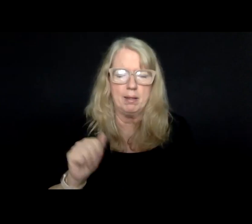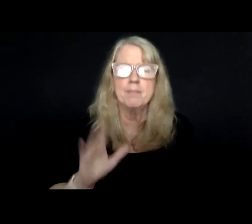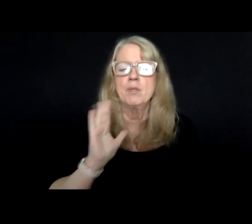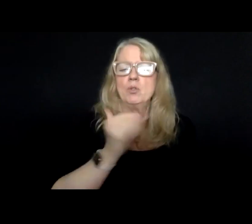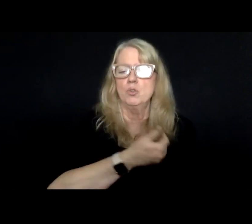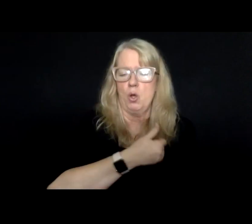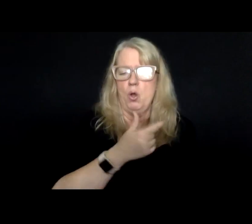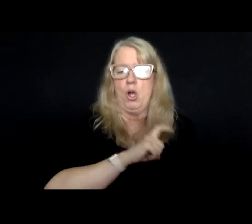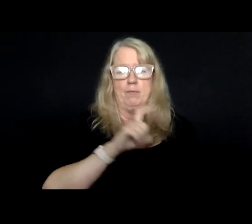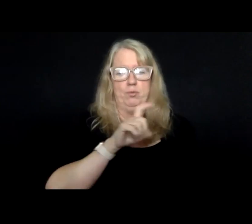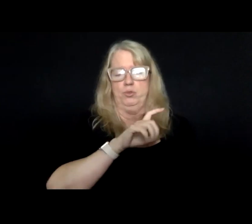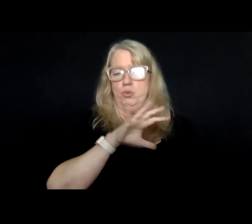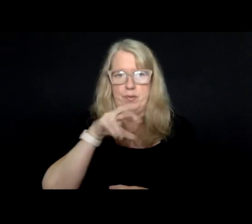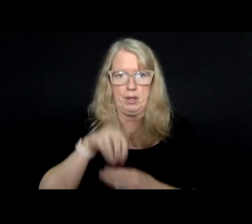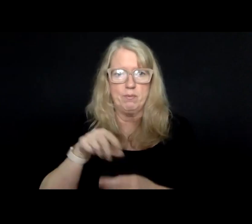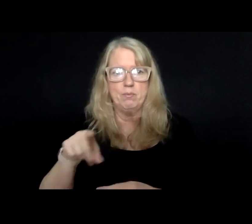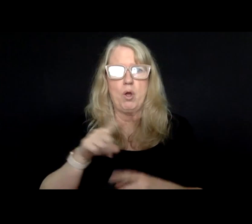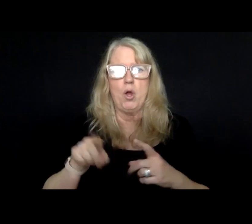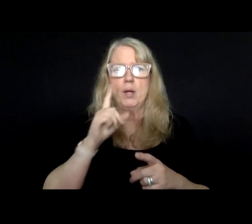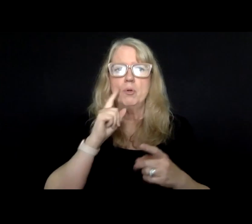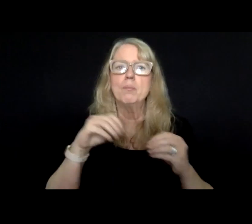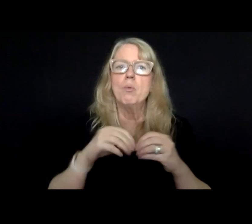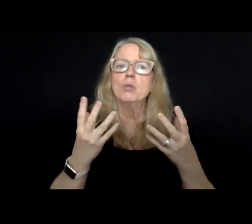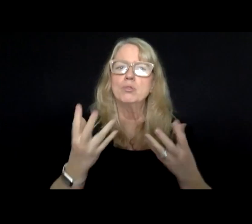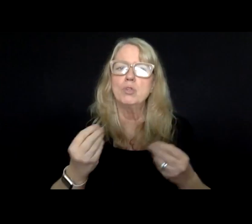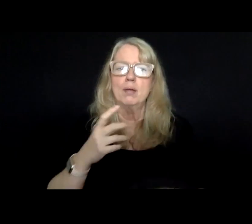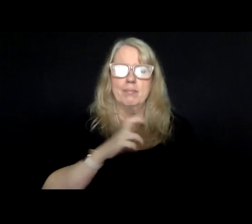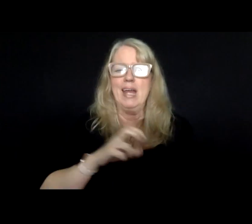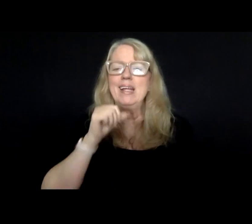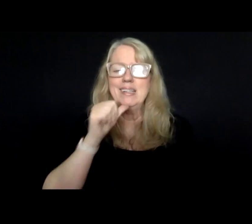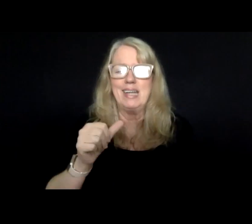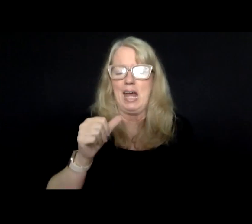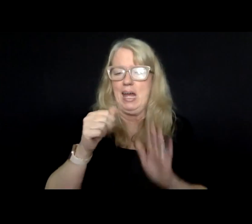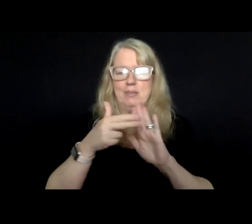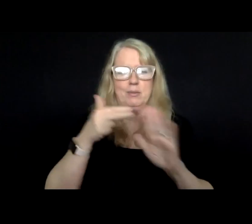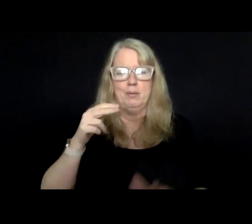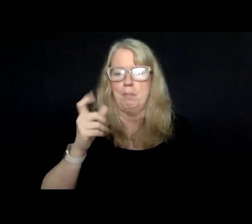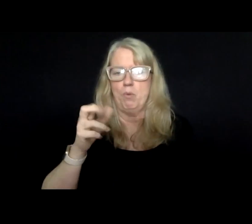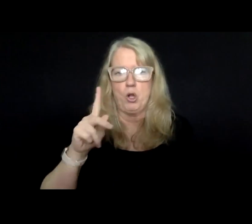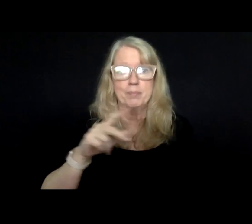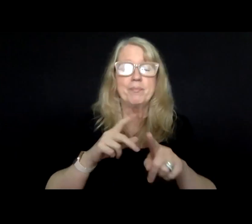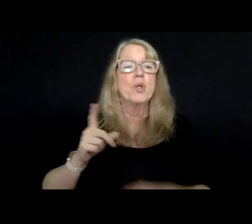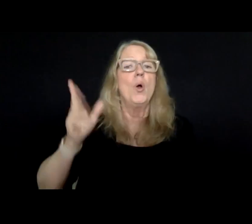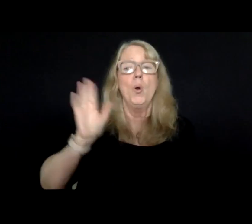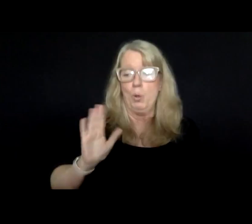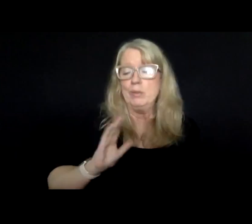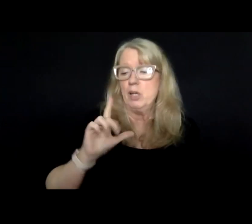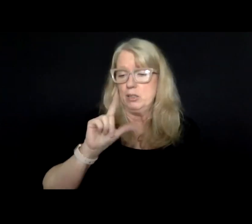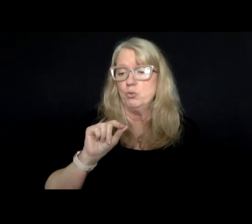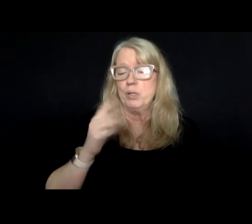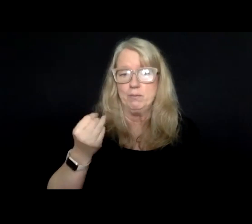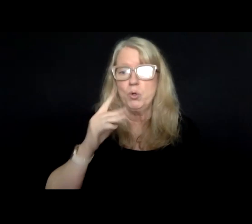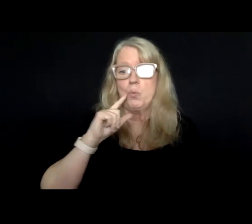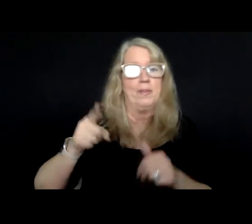officers in-house are in a softer uniform in an unmarked car. And when we started this in 2014, one of the first things